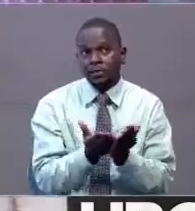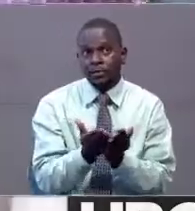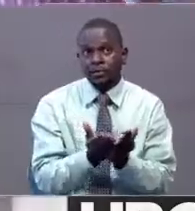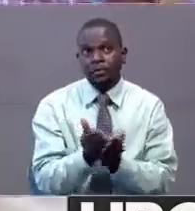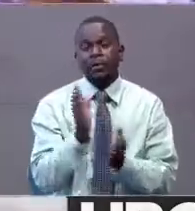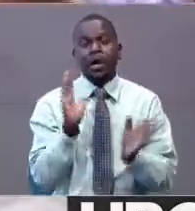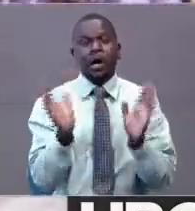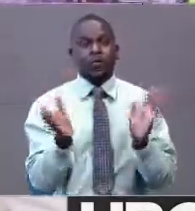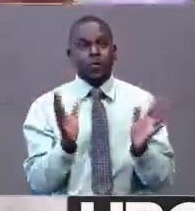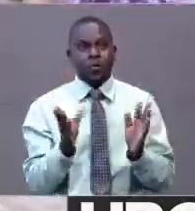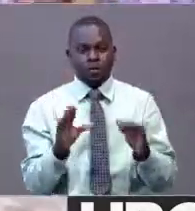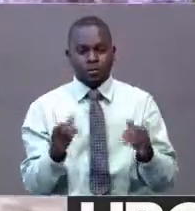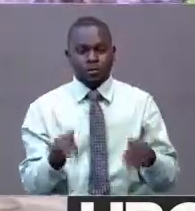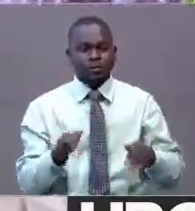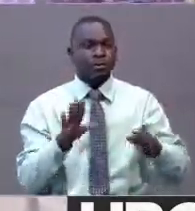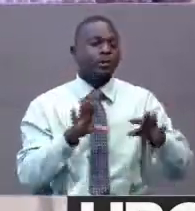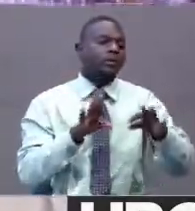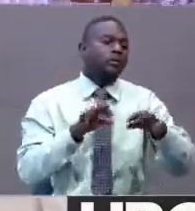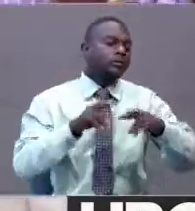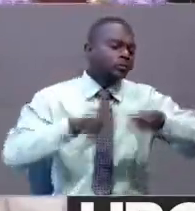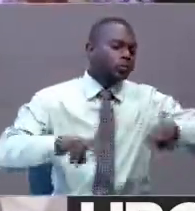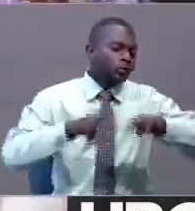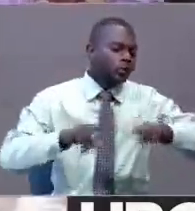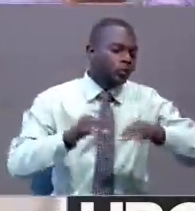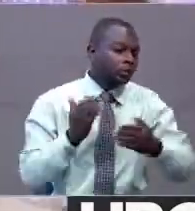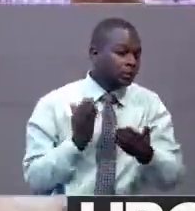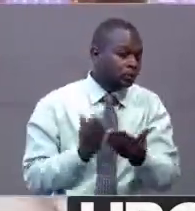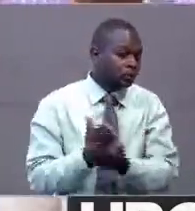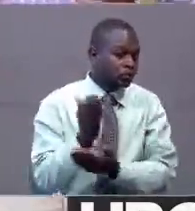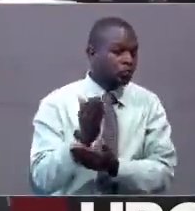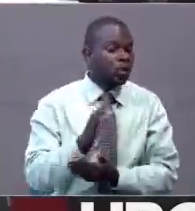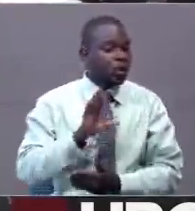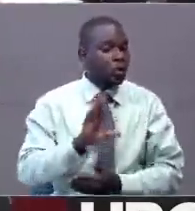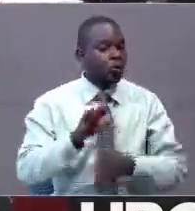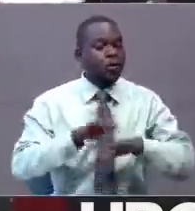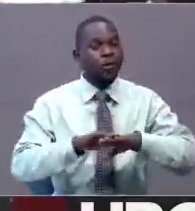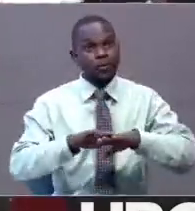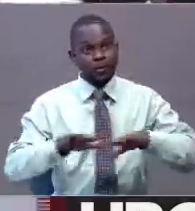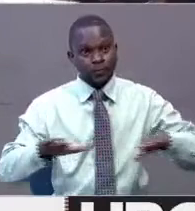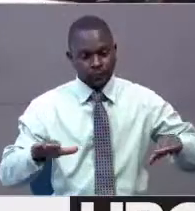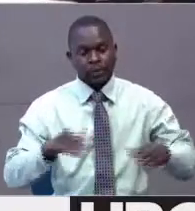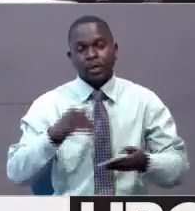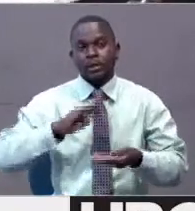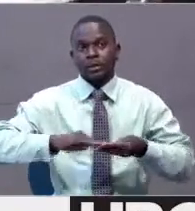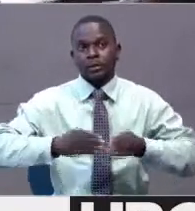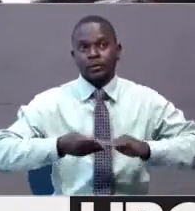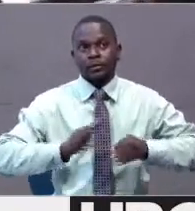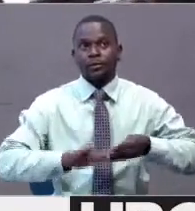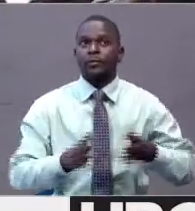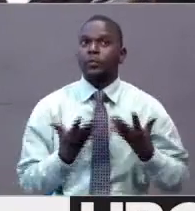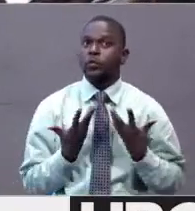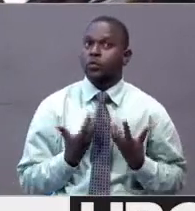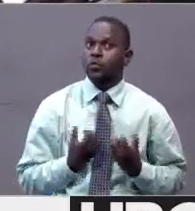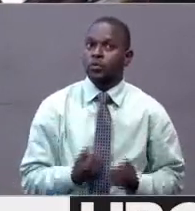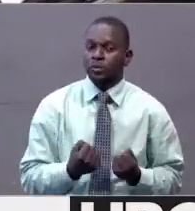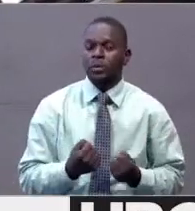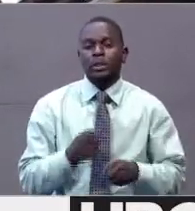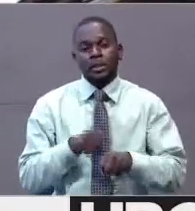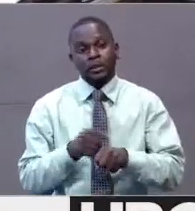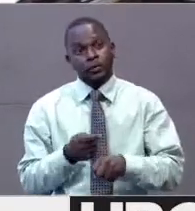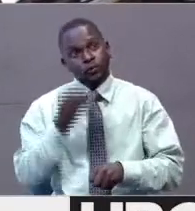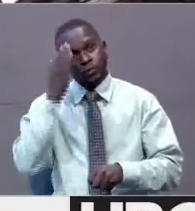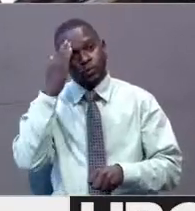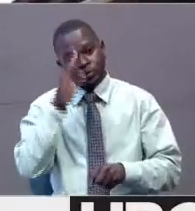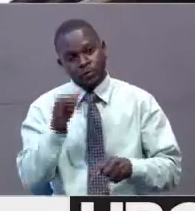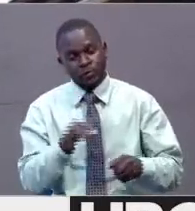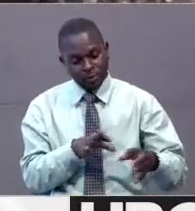situated. Although the survey was conducted earlier to ascertain the right owner of this land, stakeholders were disappointed when they got to know that